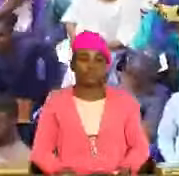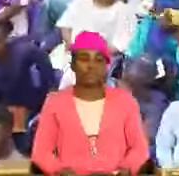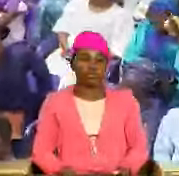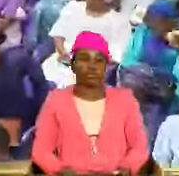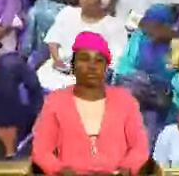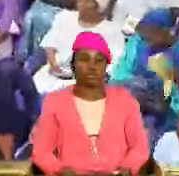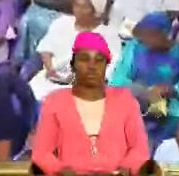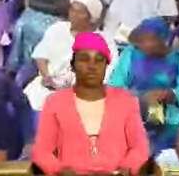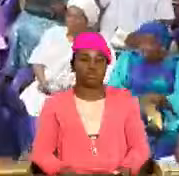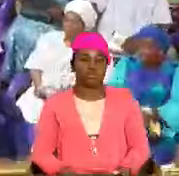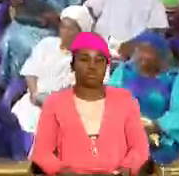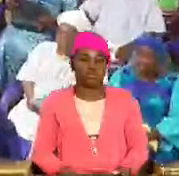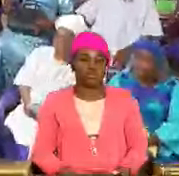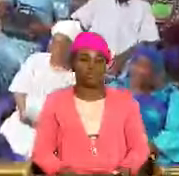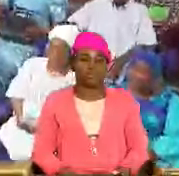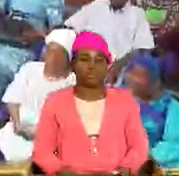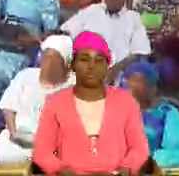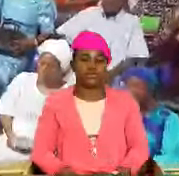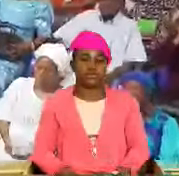seated